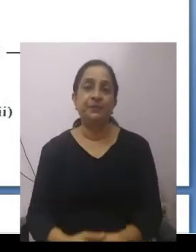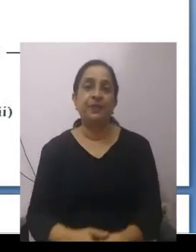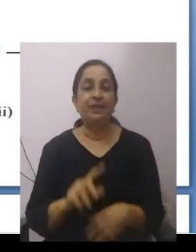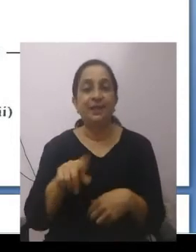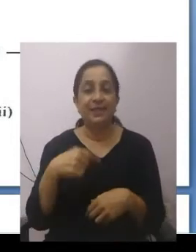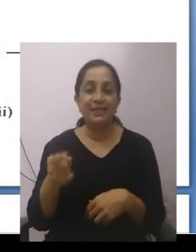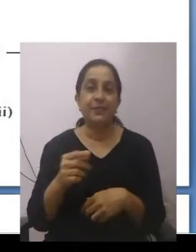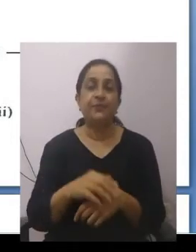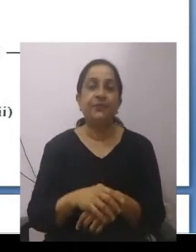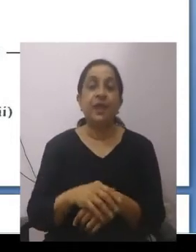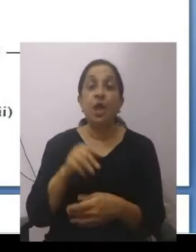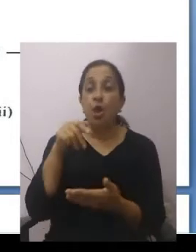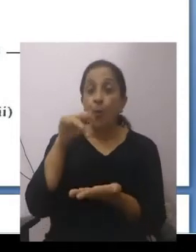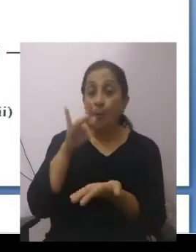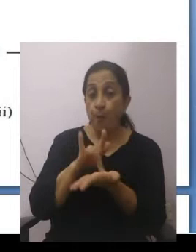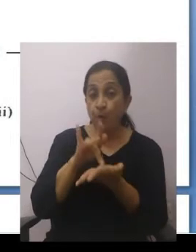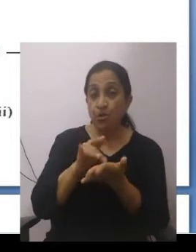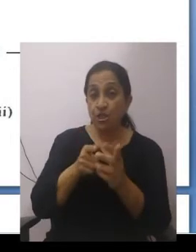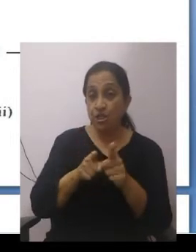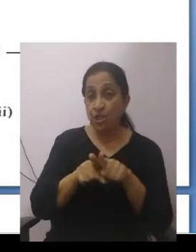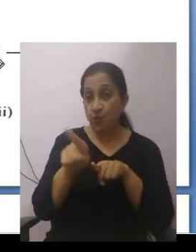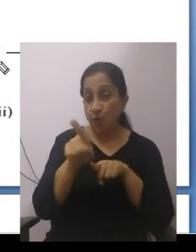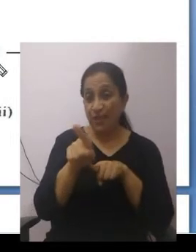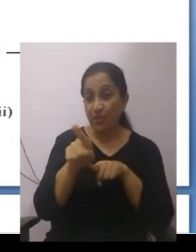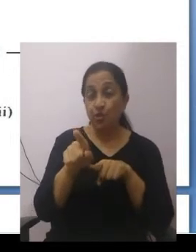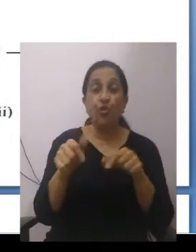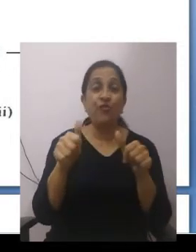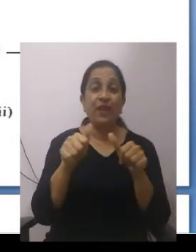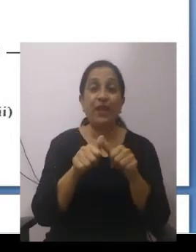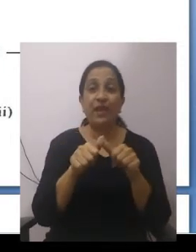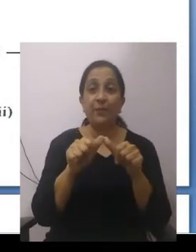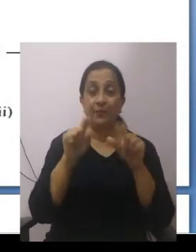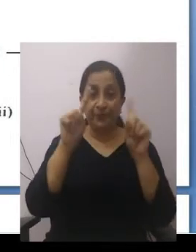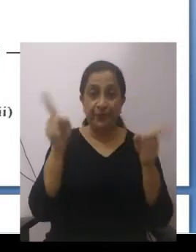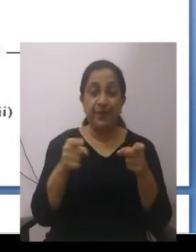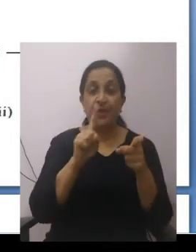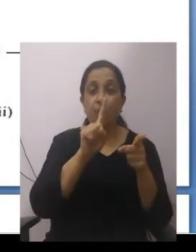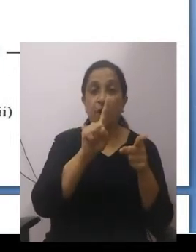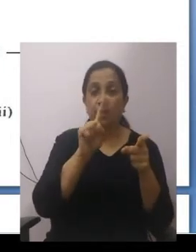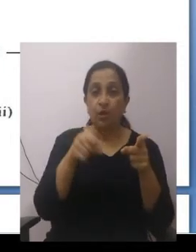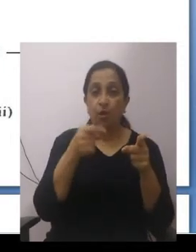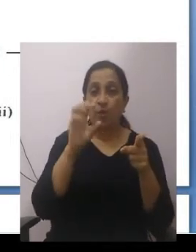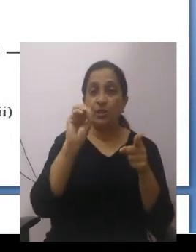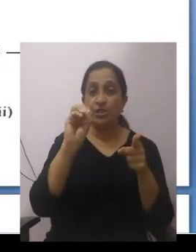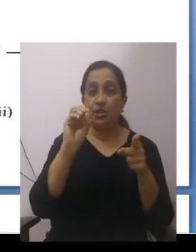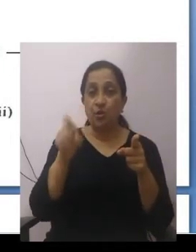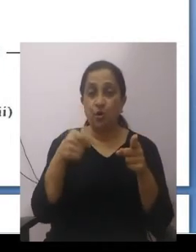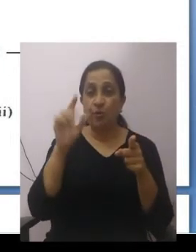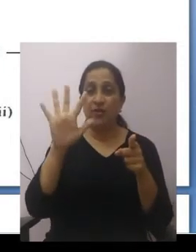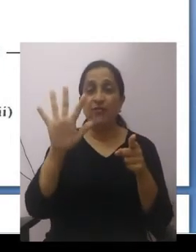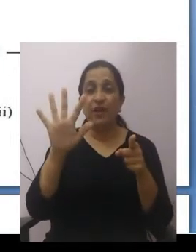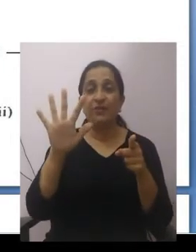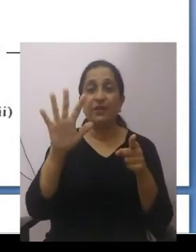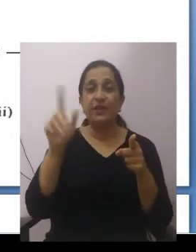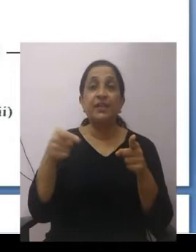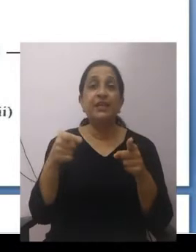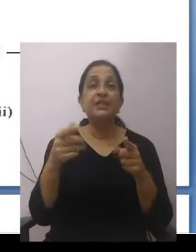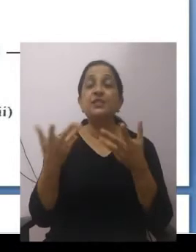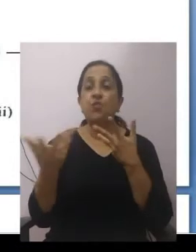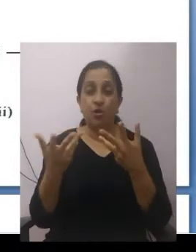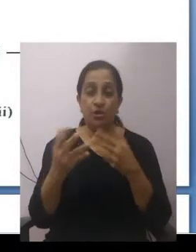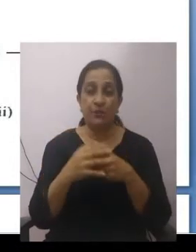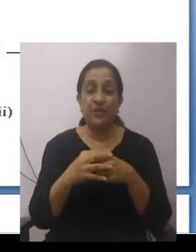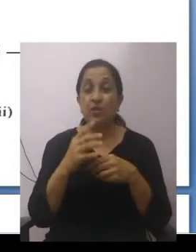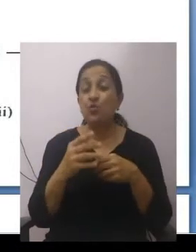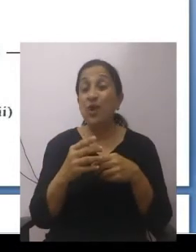Next, the position vector of A105 is nothing but what? Here you can do a little bit of